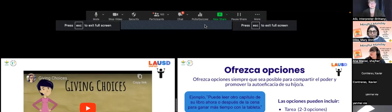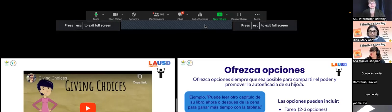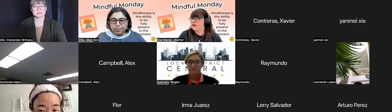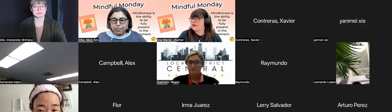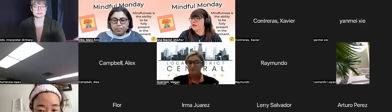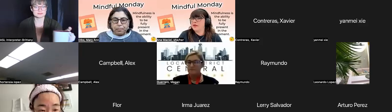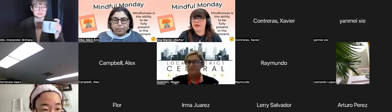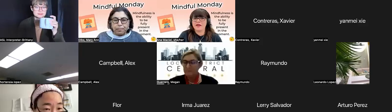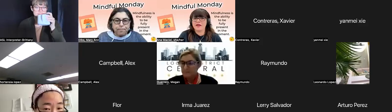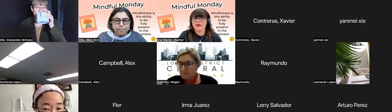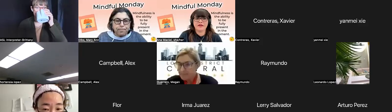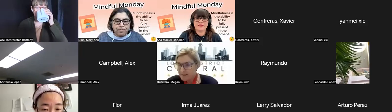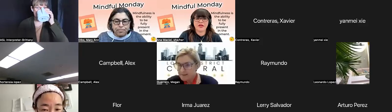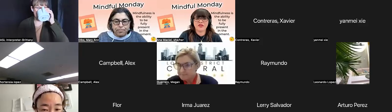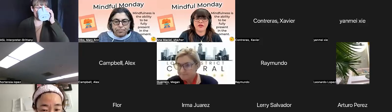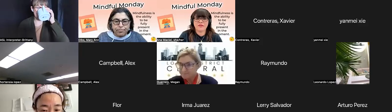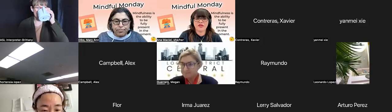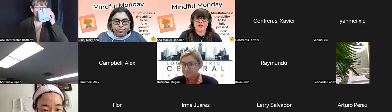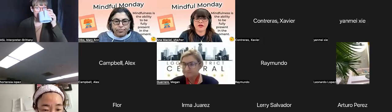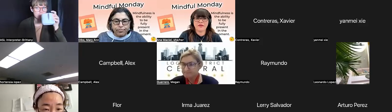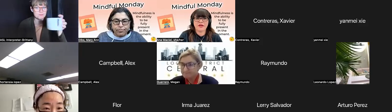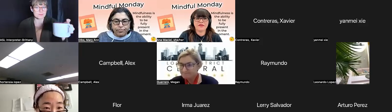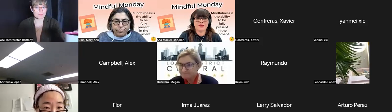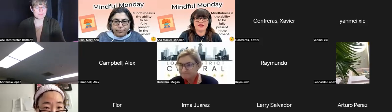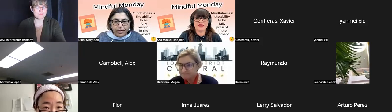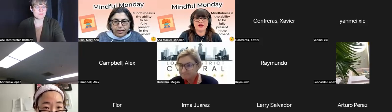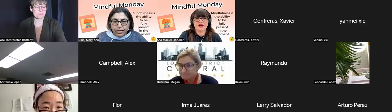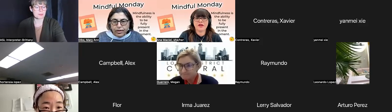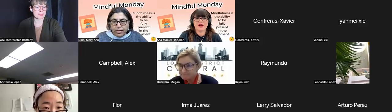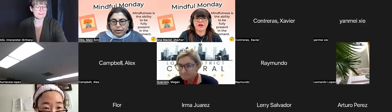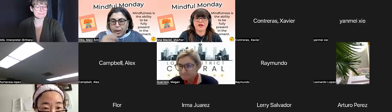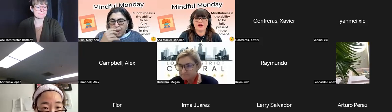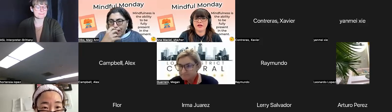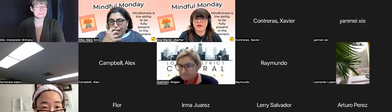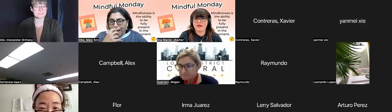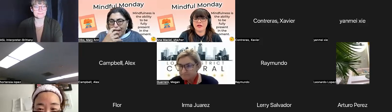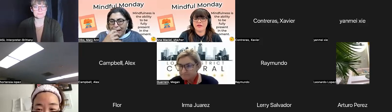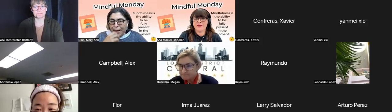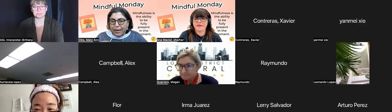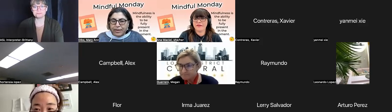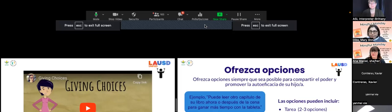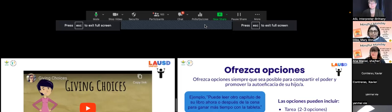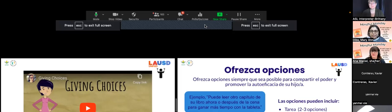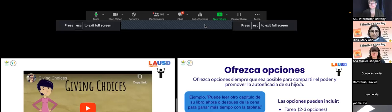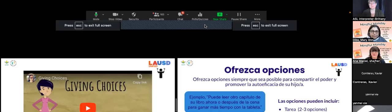Sure. Okay. All right. Let me make sure I'm sharing what I'm supposed to share.